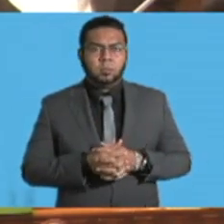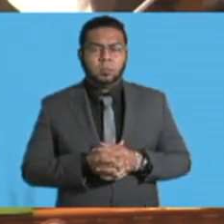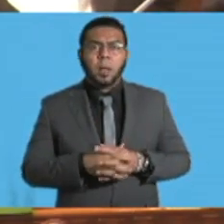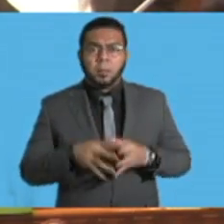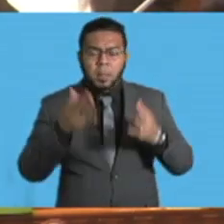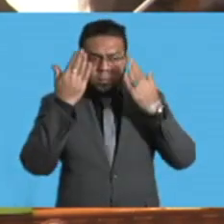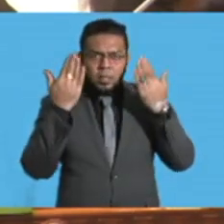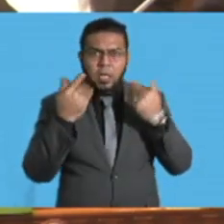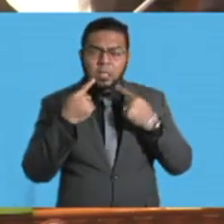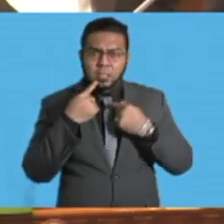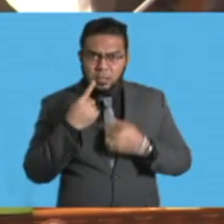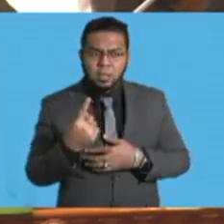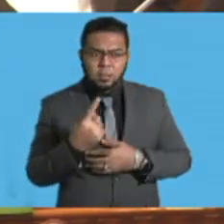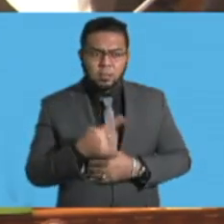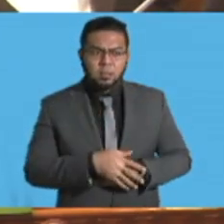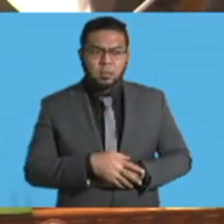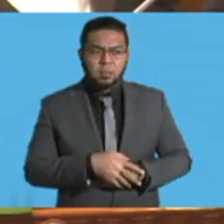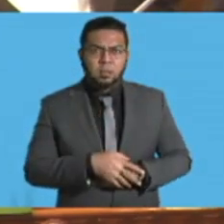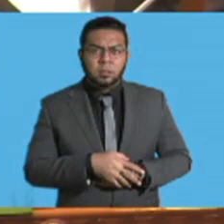Madam Speaker, he said,